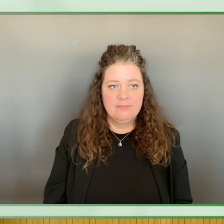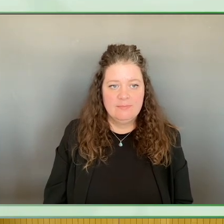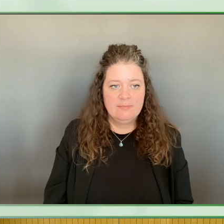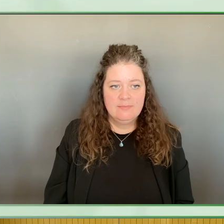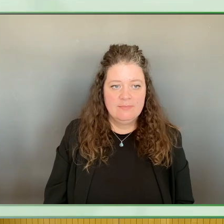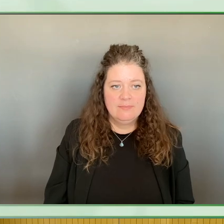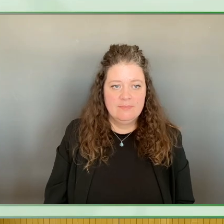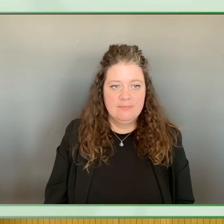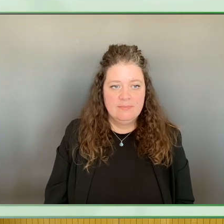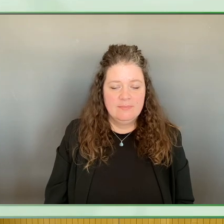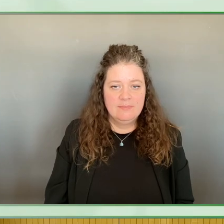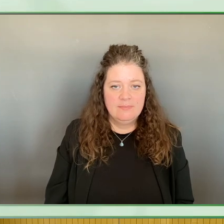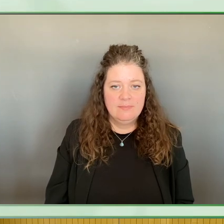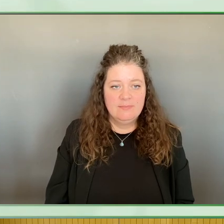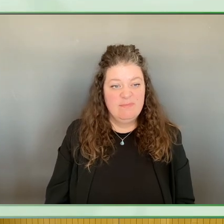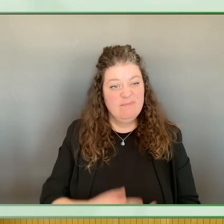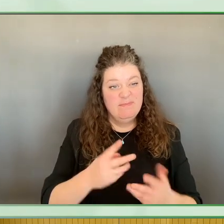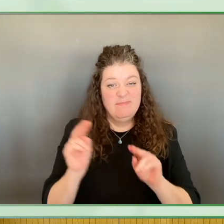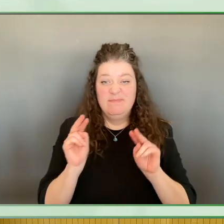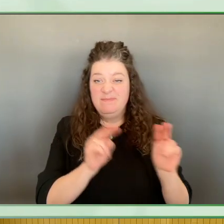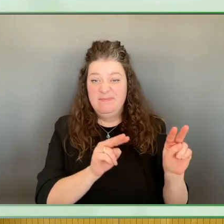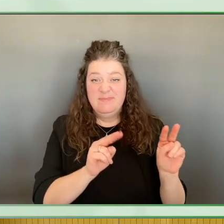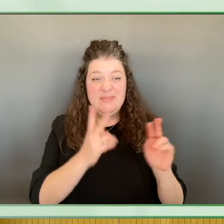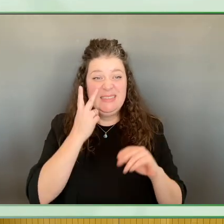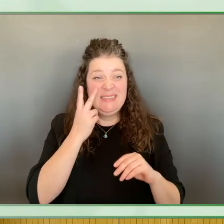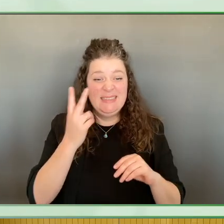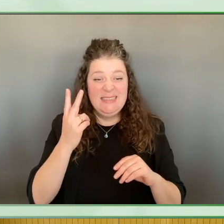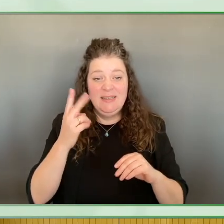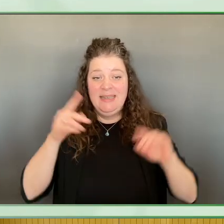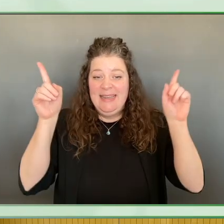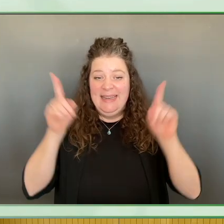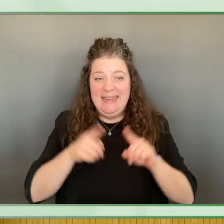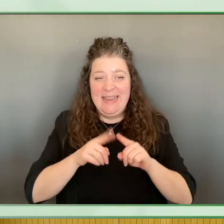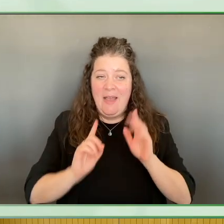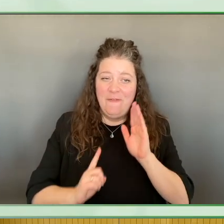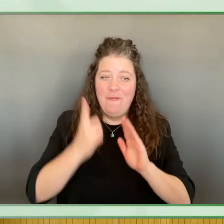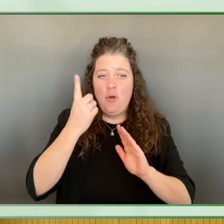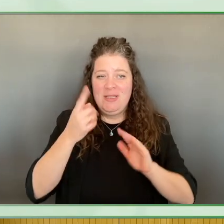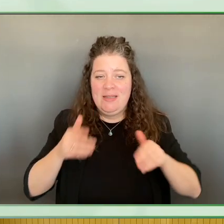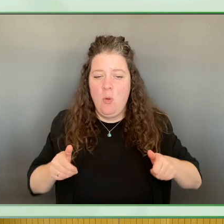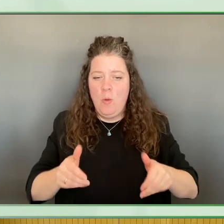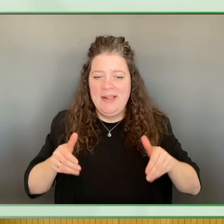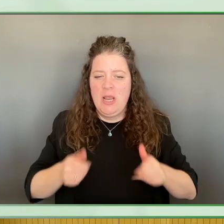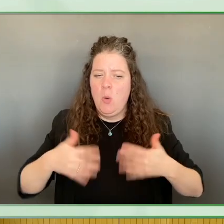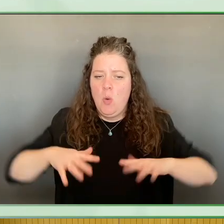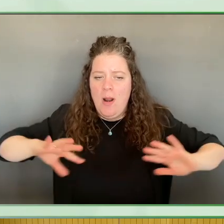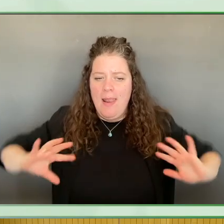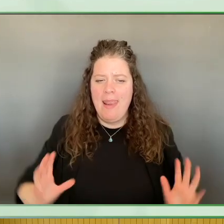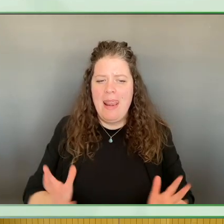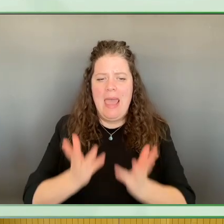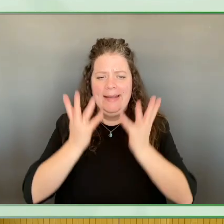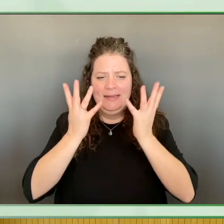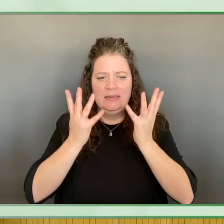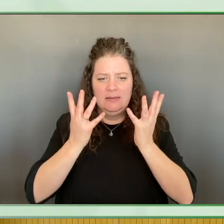What you're looking at is India's first lightweight wheelchair. I know wheelchair innovations have been there for decades. This is for the first time you're seeing a lightweight wheelchair at about